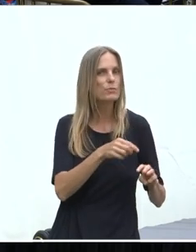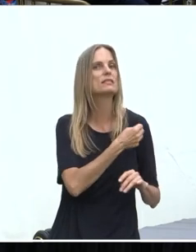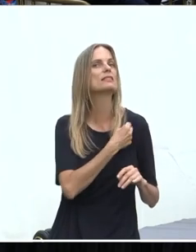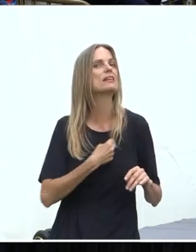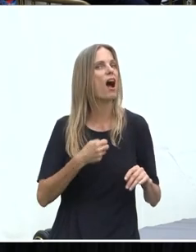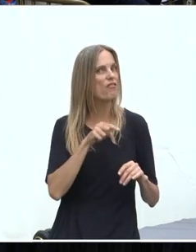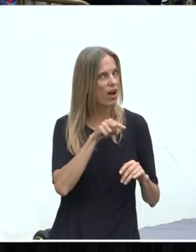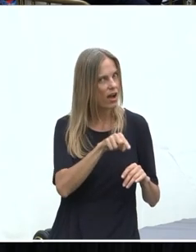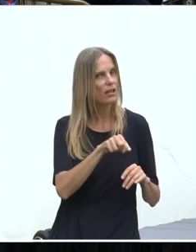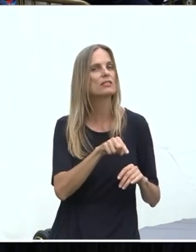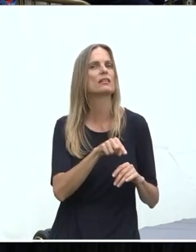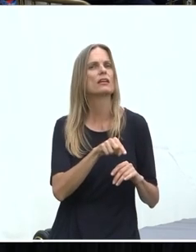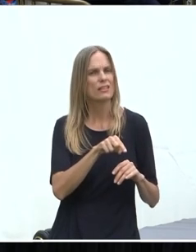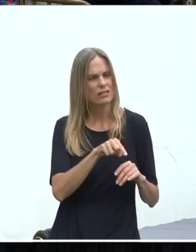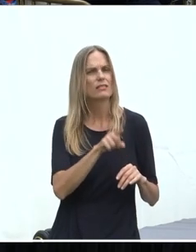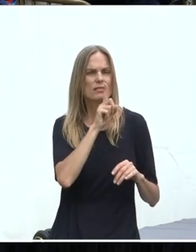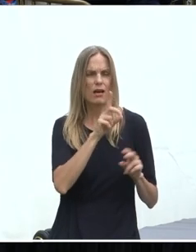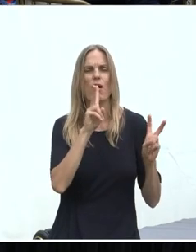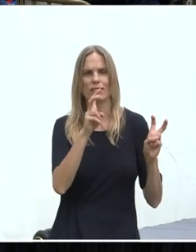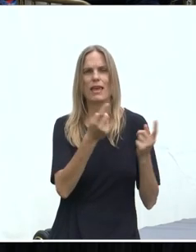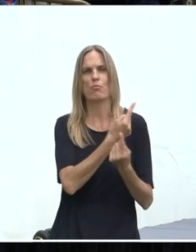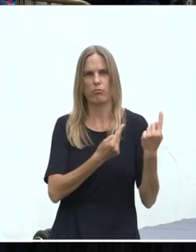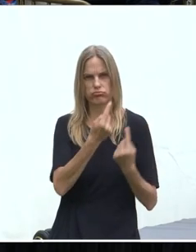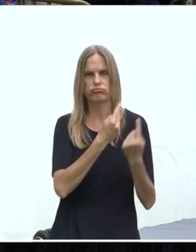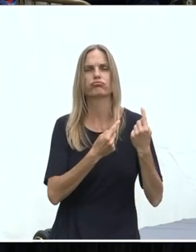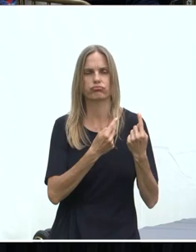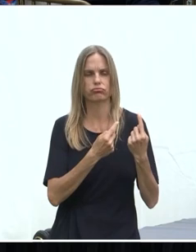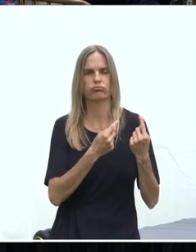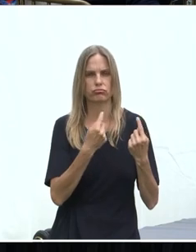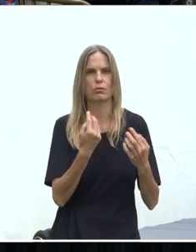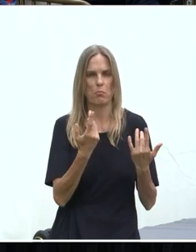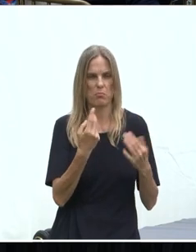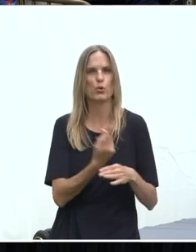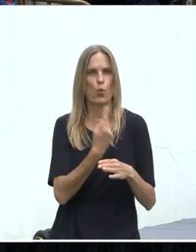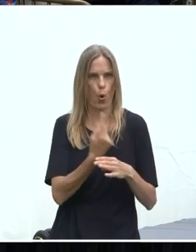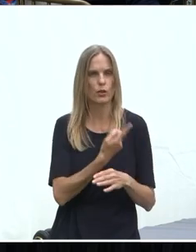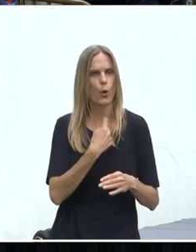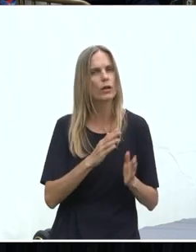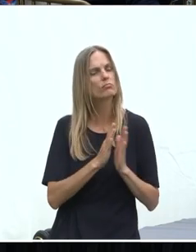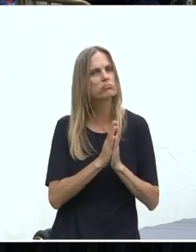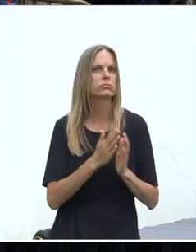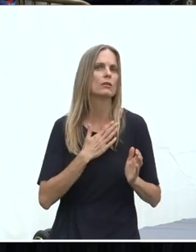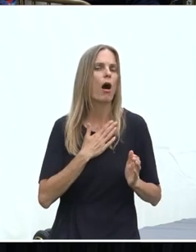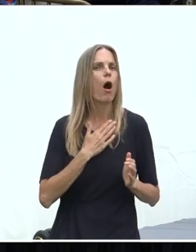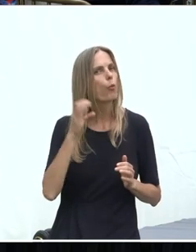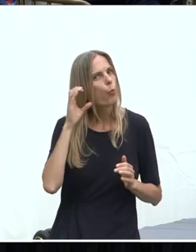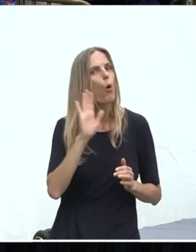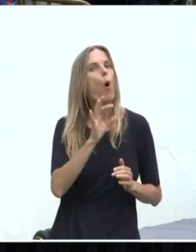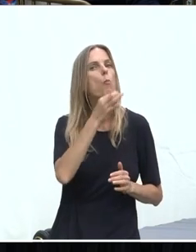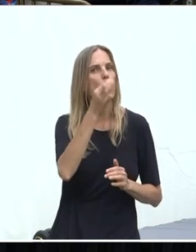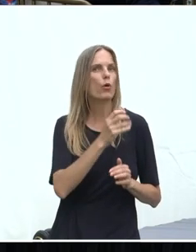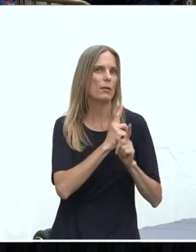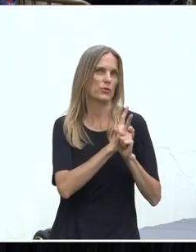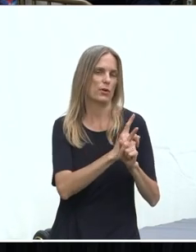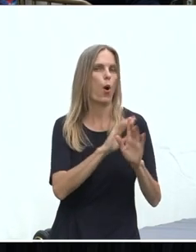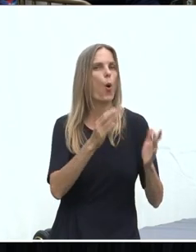this debate a few times. So I'd like to ask you on this panel, in your experience, how much could the